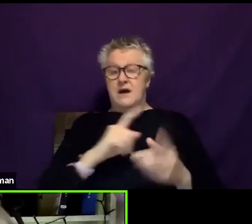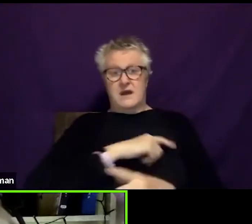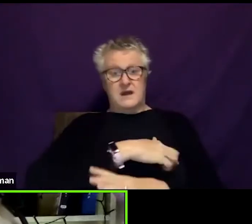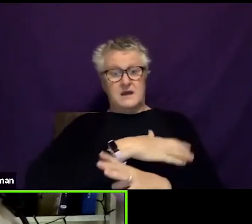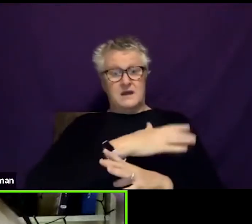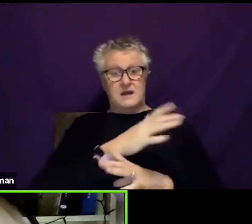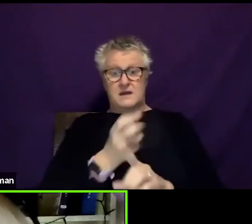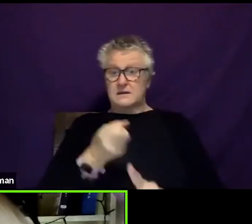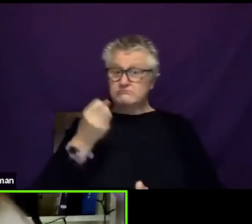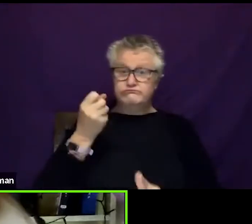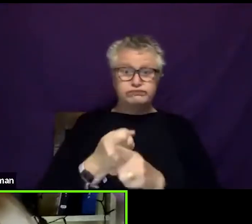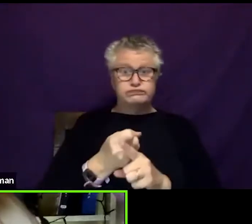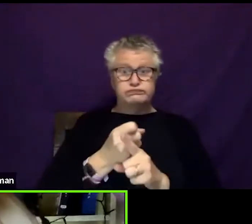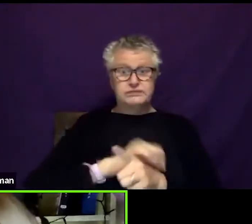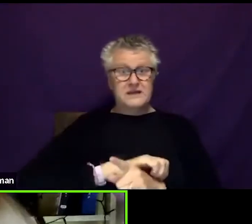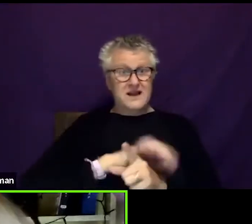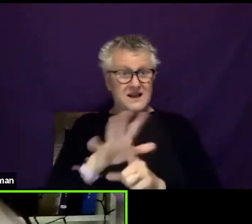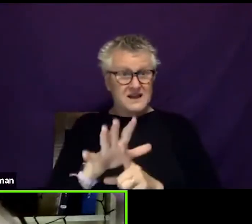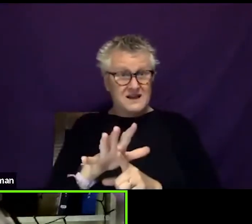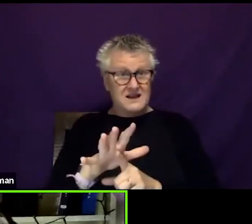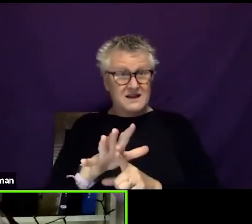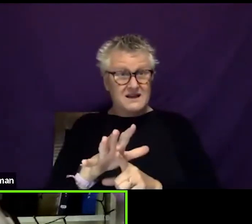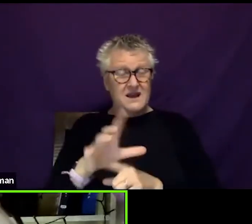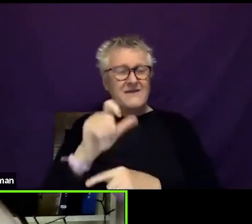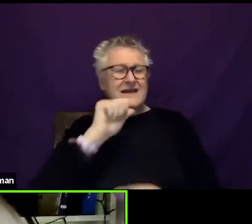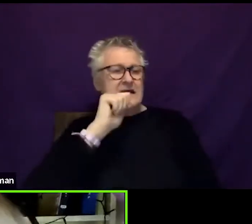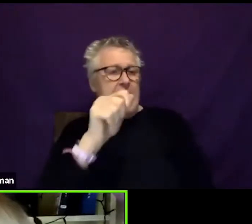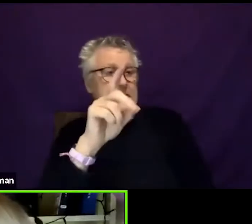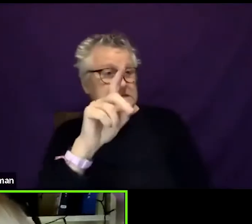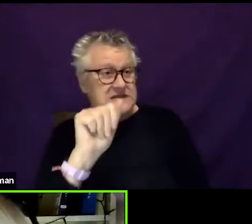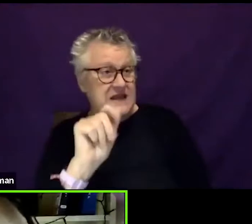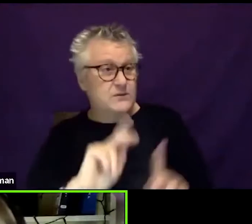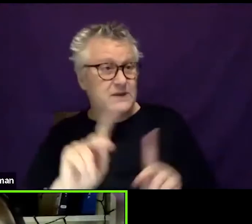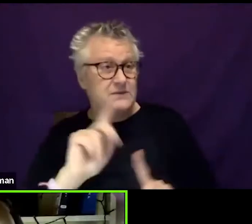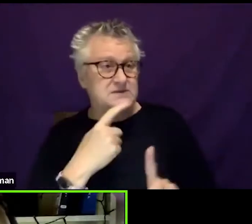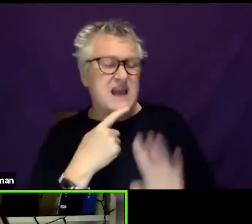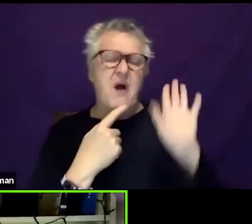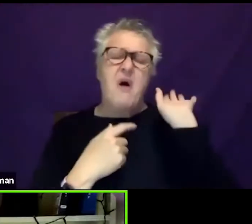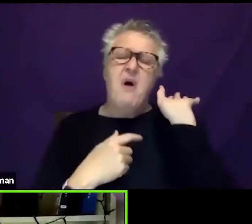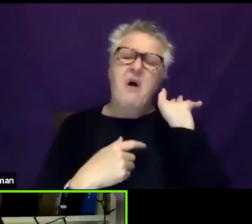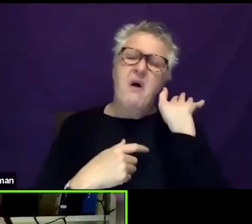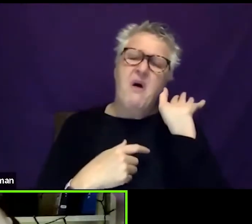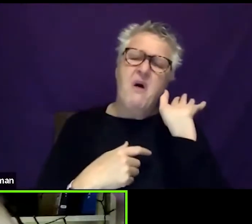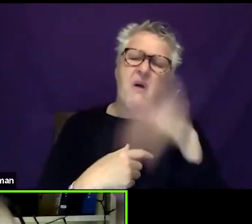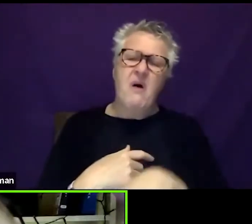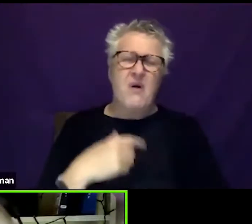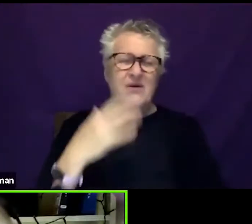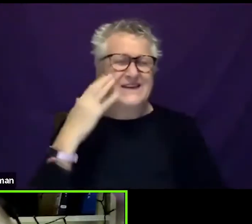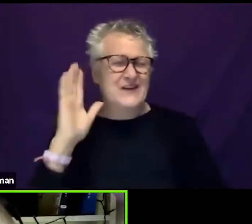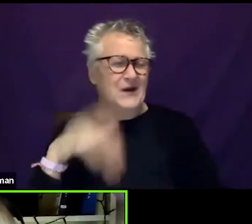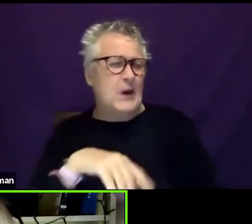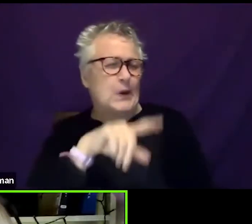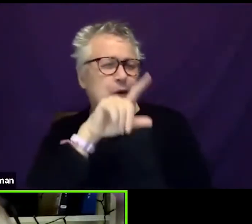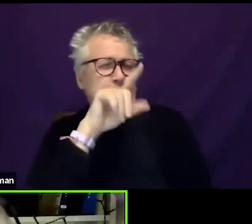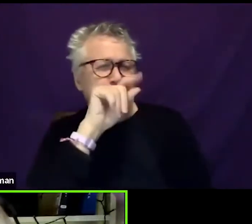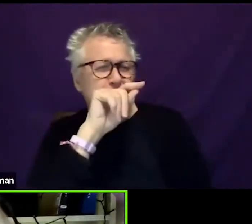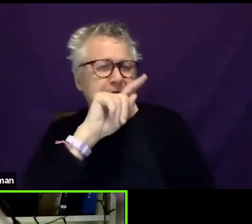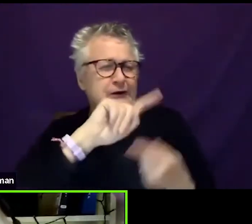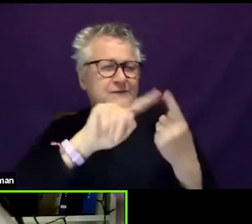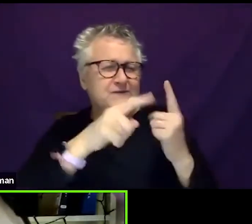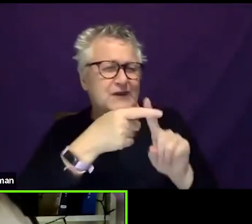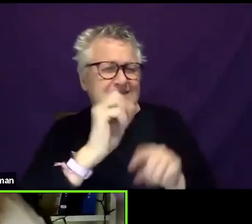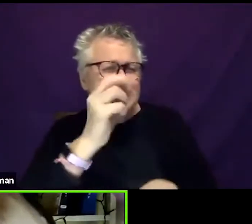non-disabled people, who often would say, oh, well, you know, Twitter friendships aren't